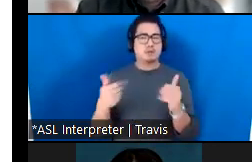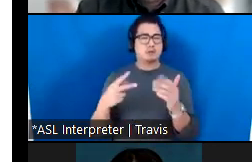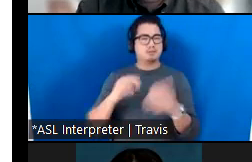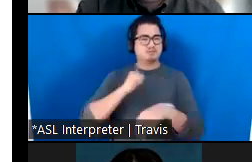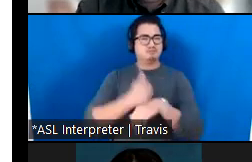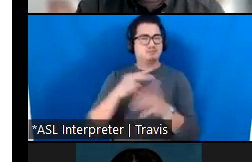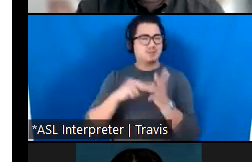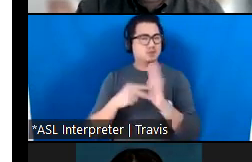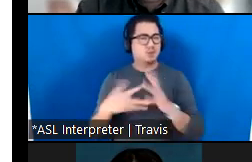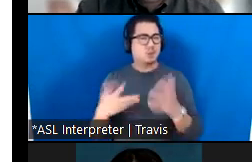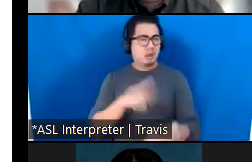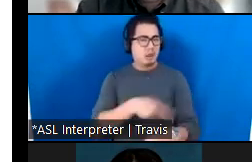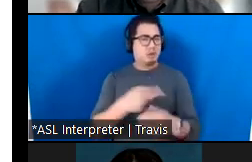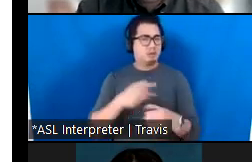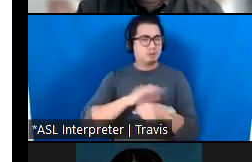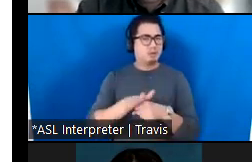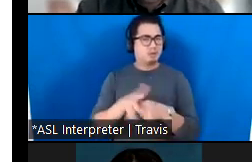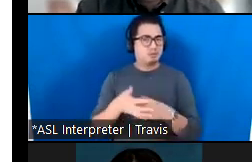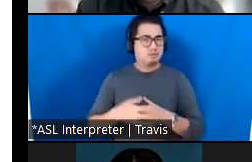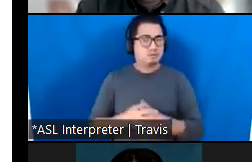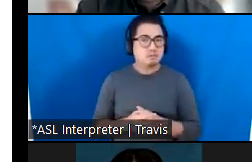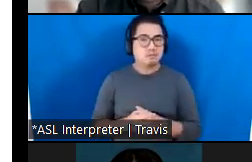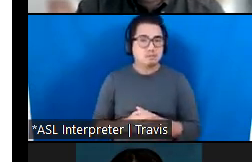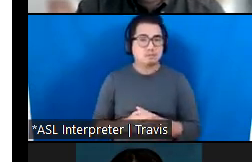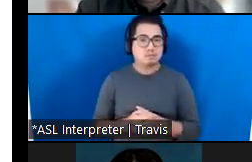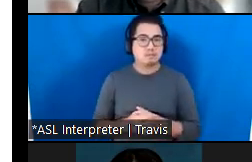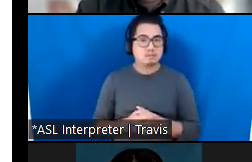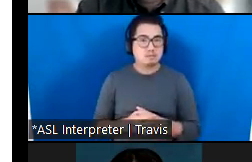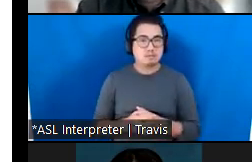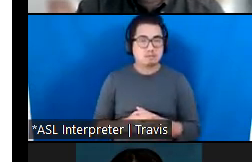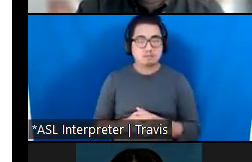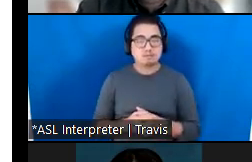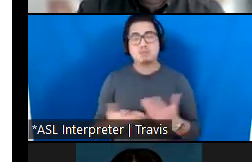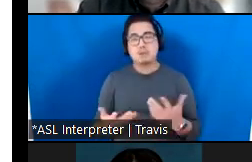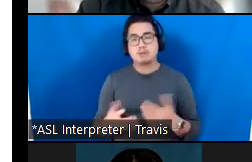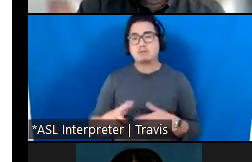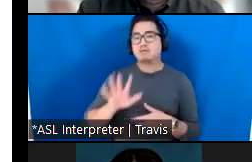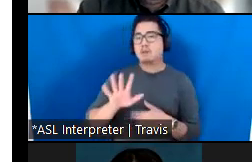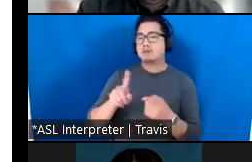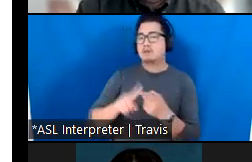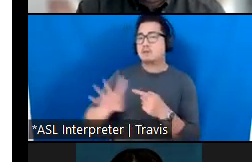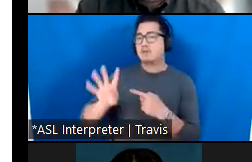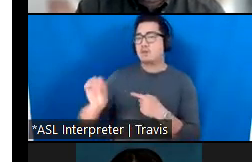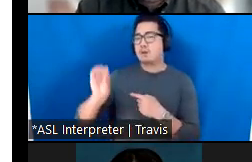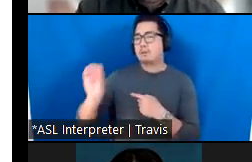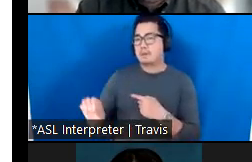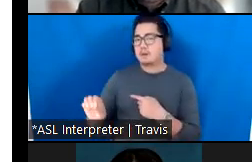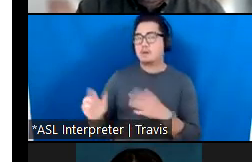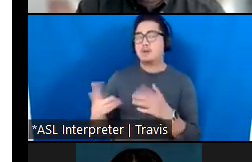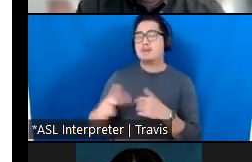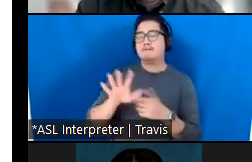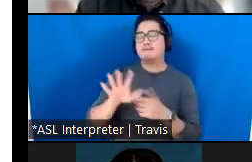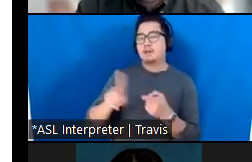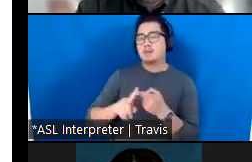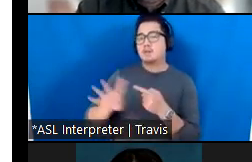would constitute a long COVID case, but about anywhere from 5 to 40% of people with COVID-19